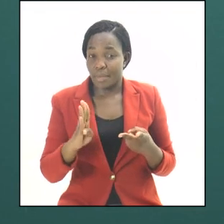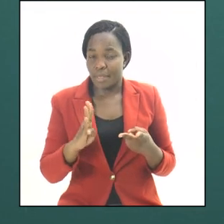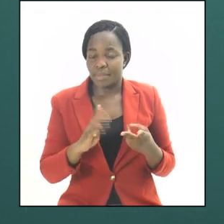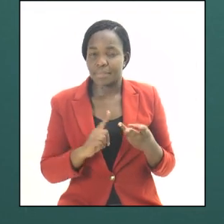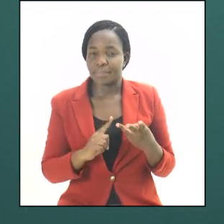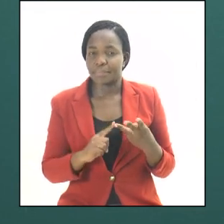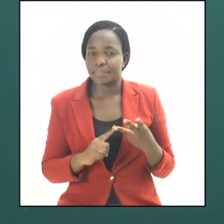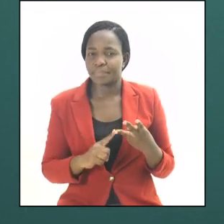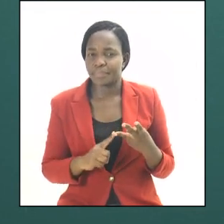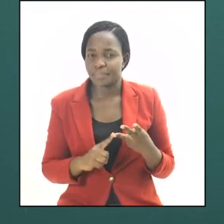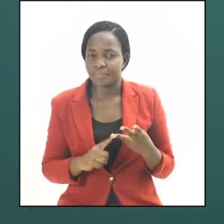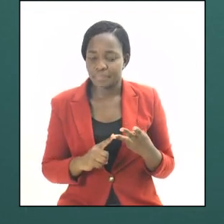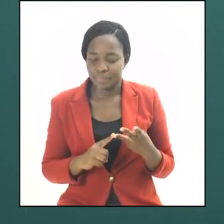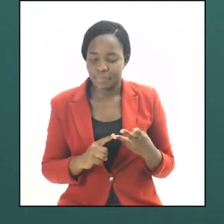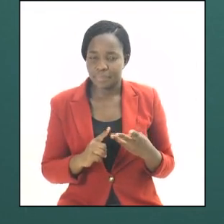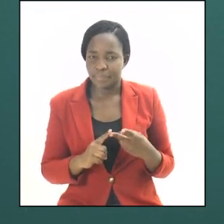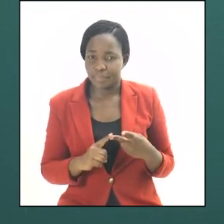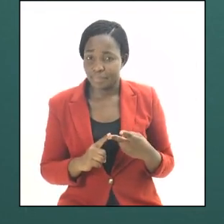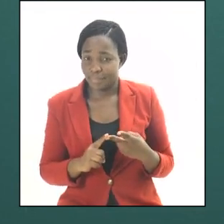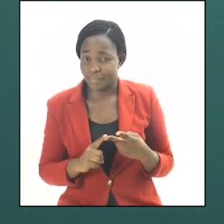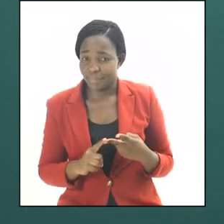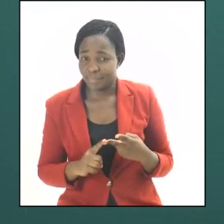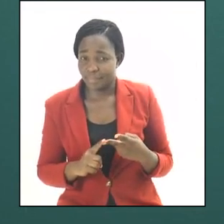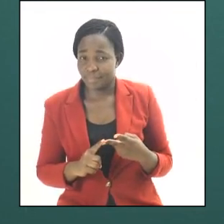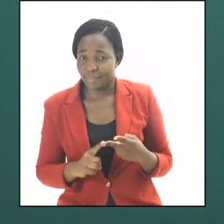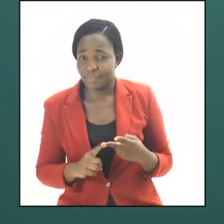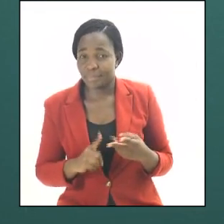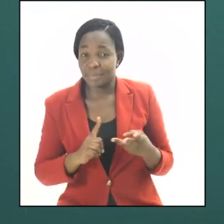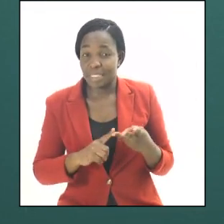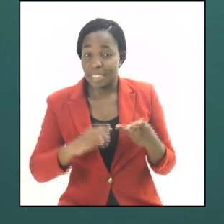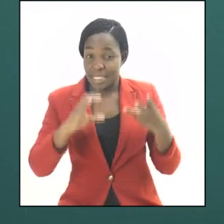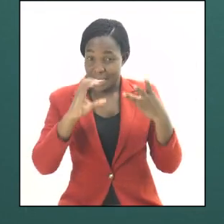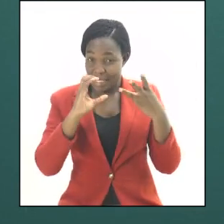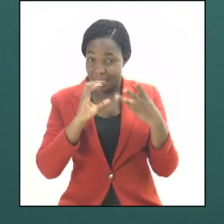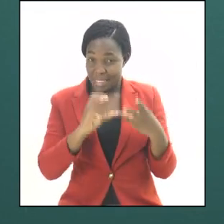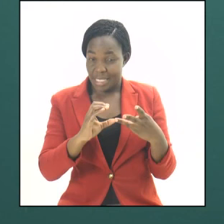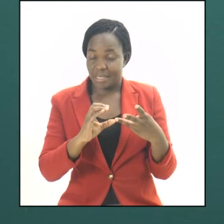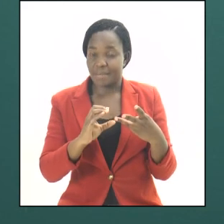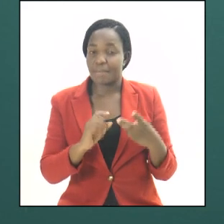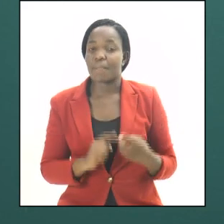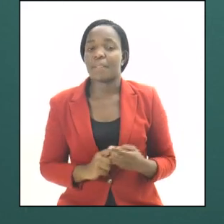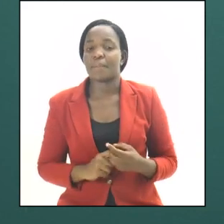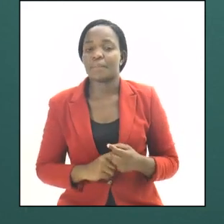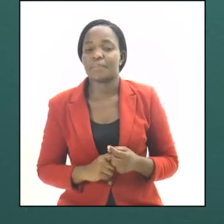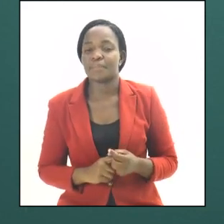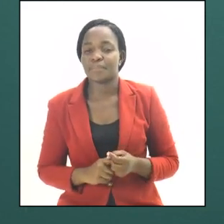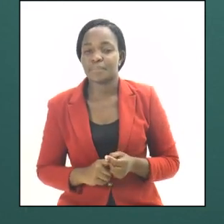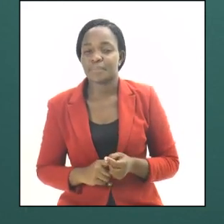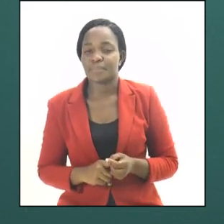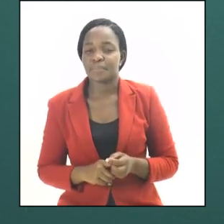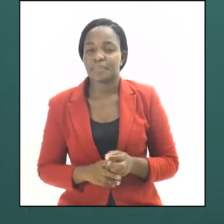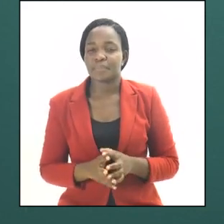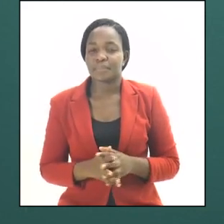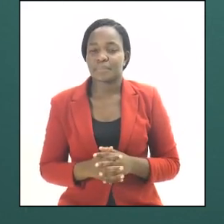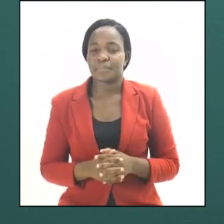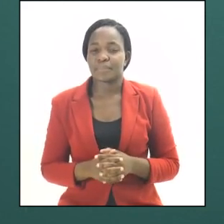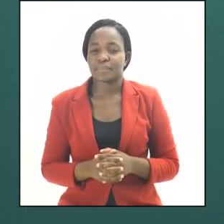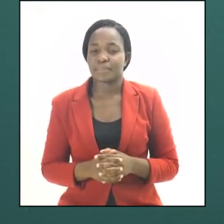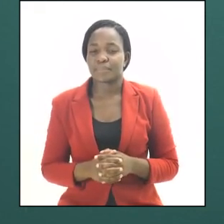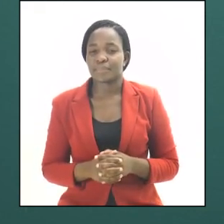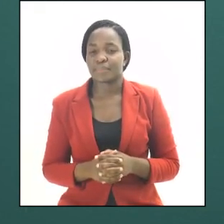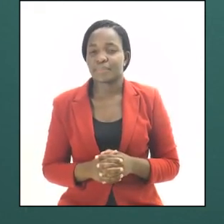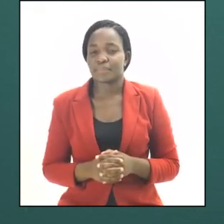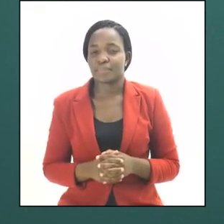B, half times base plus height, or C, half times sum